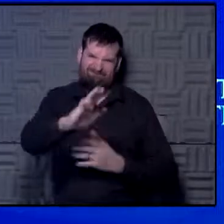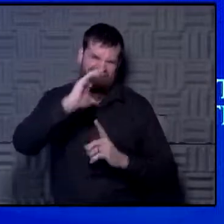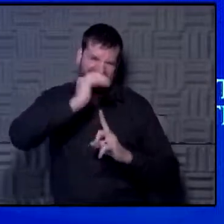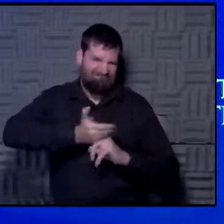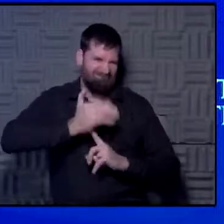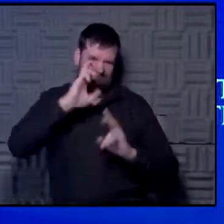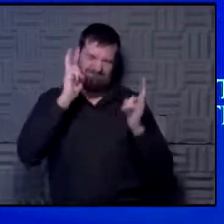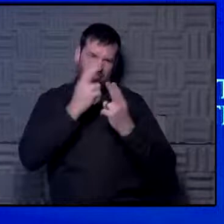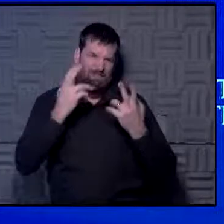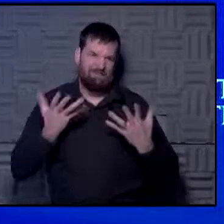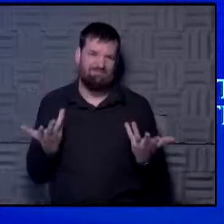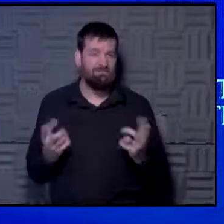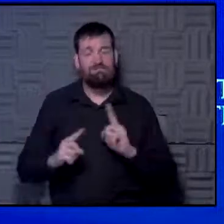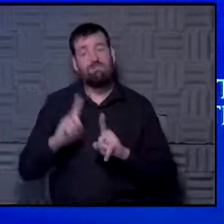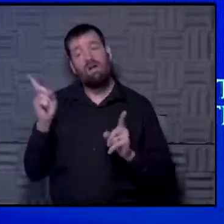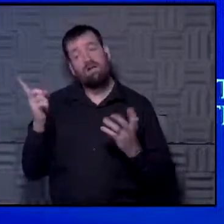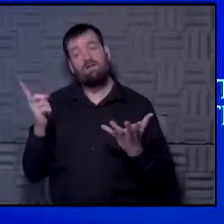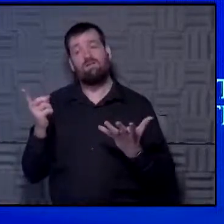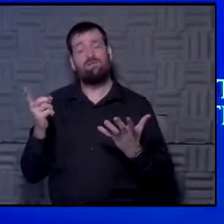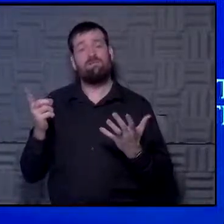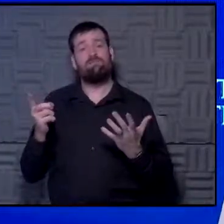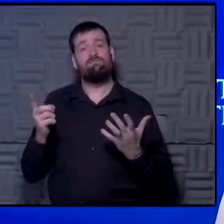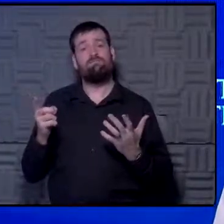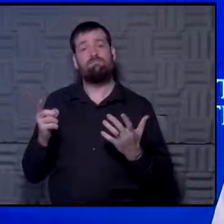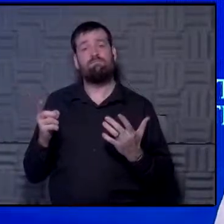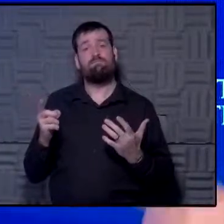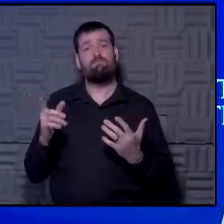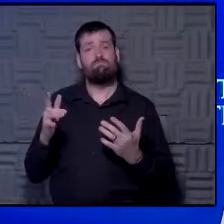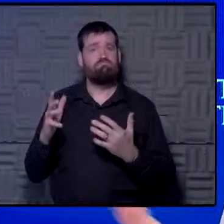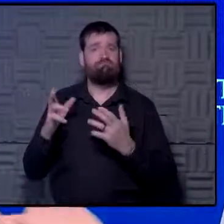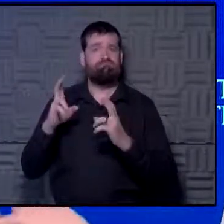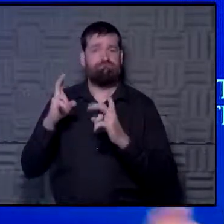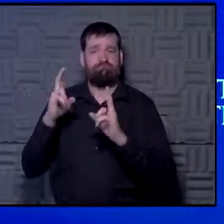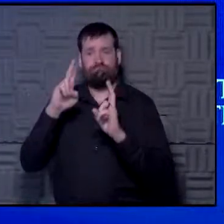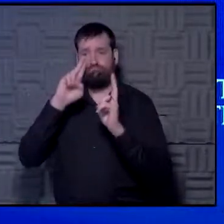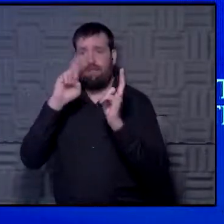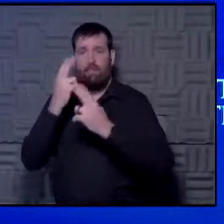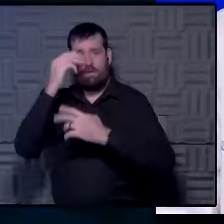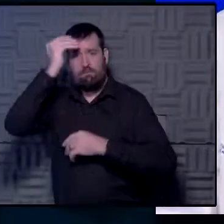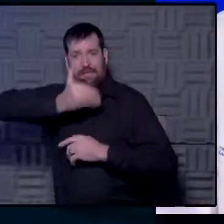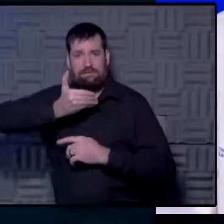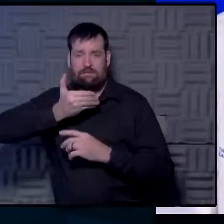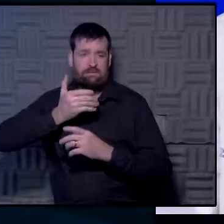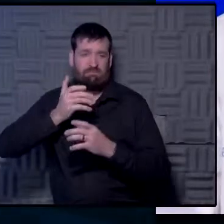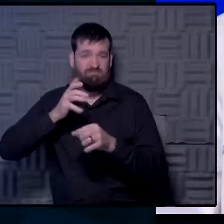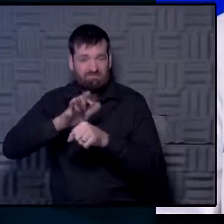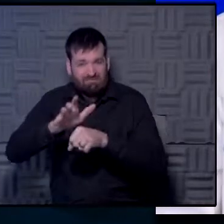But I think if you can find, but I think that just a Halloween mask is not really going to keep you safe.